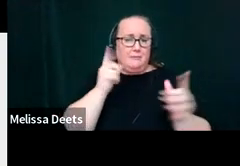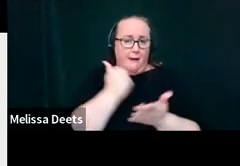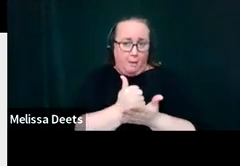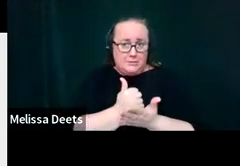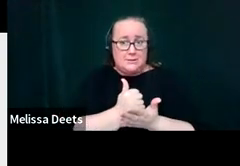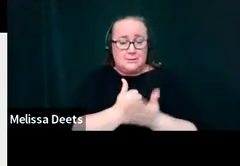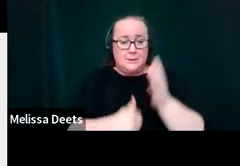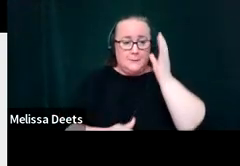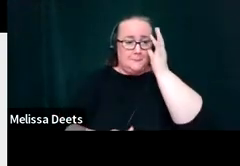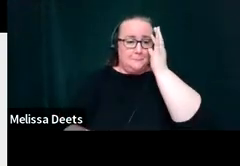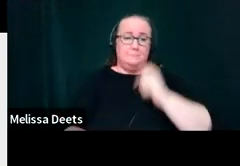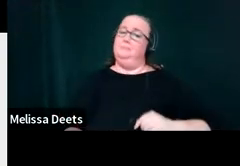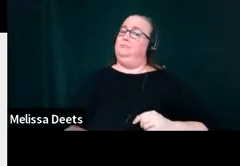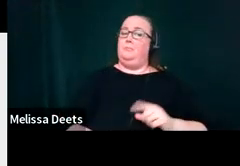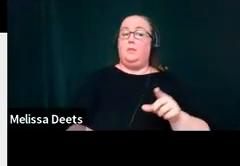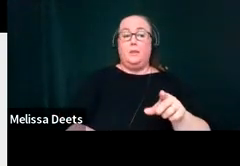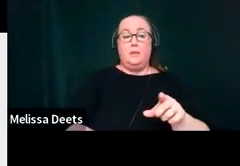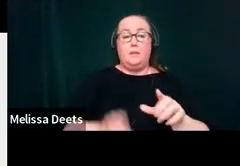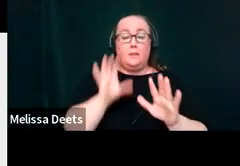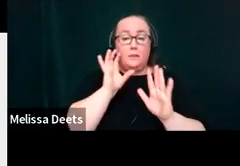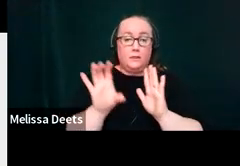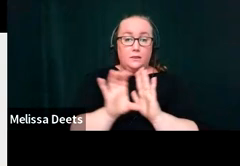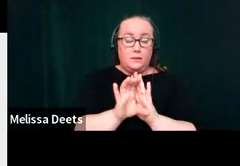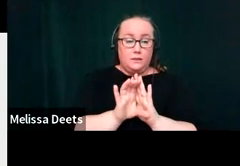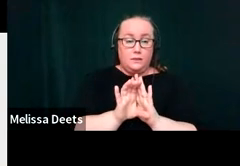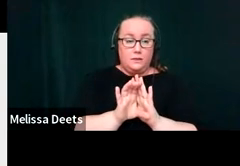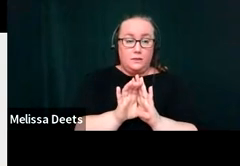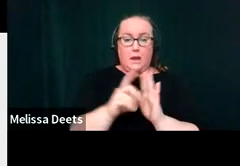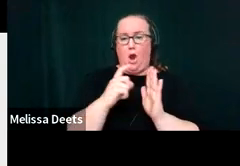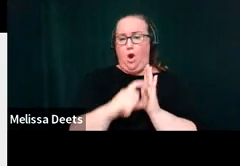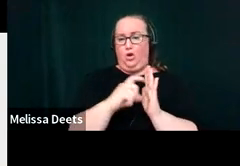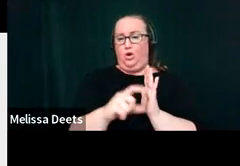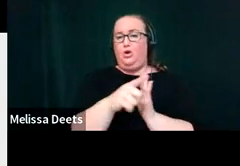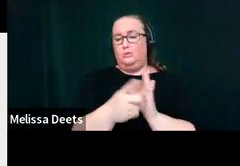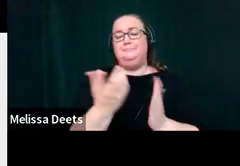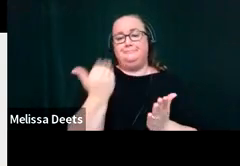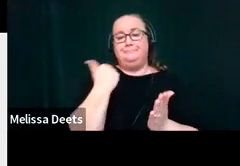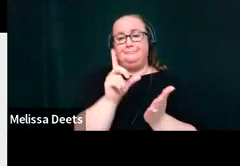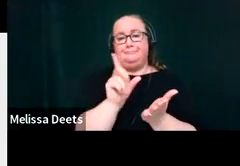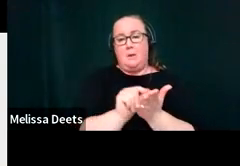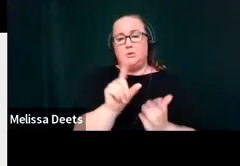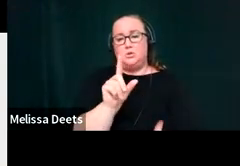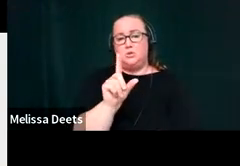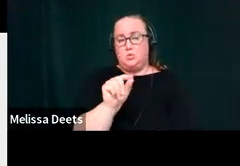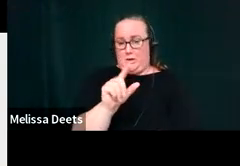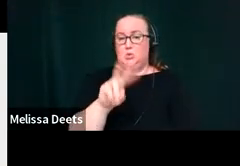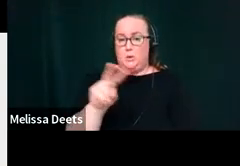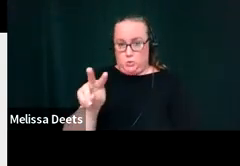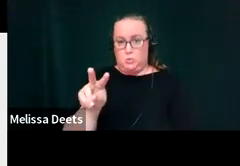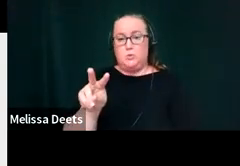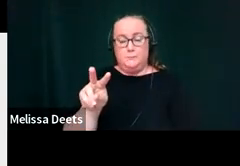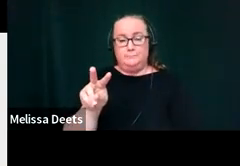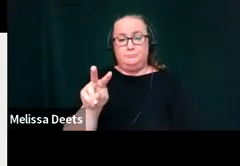this slide, I have a picture of an article that was published in 2022 on